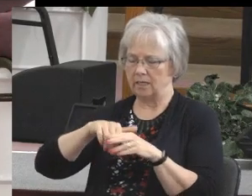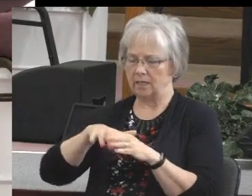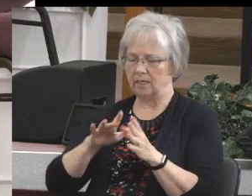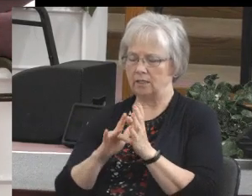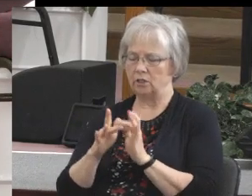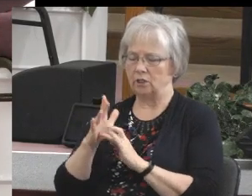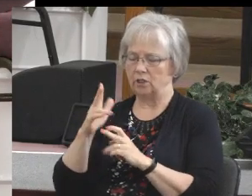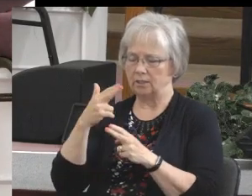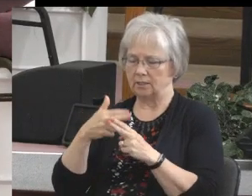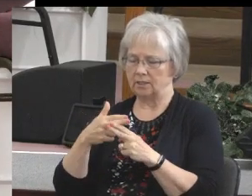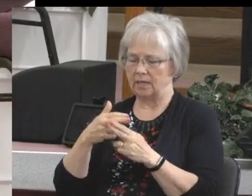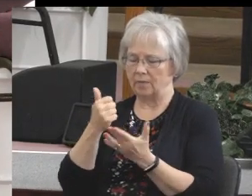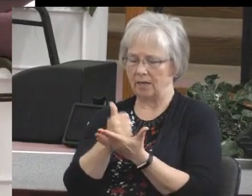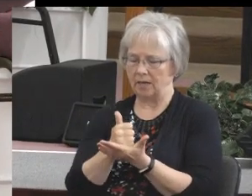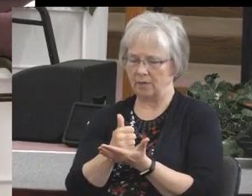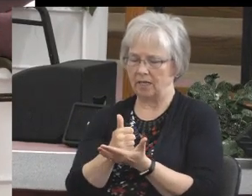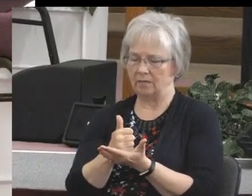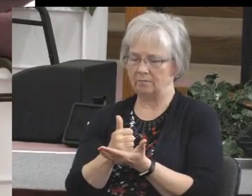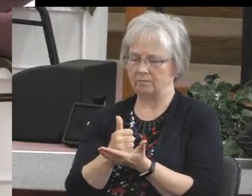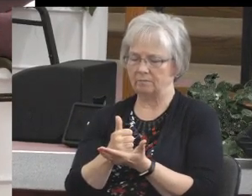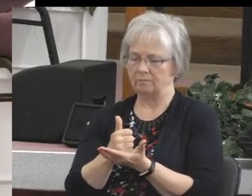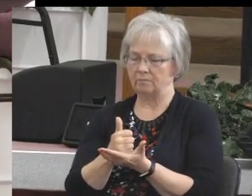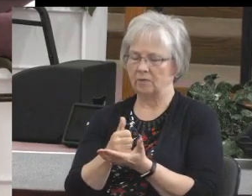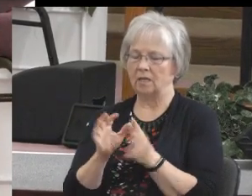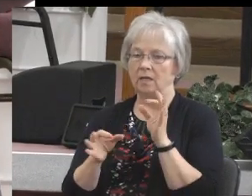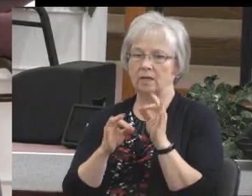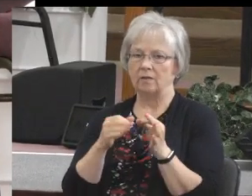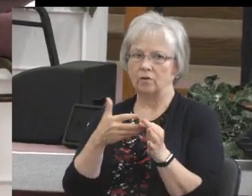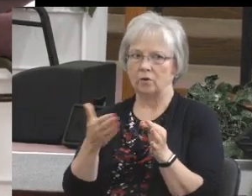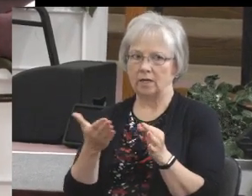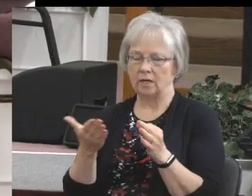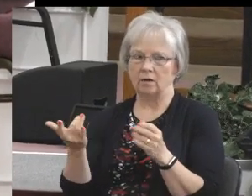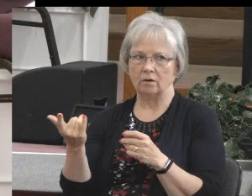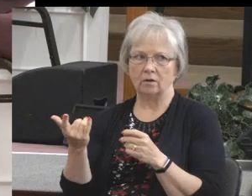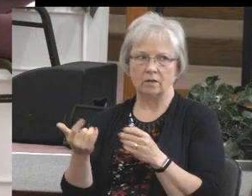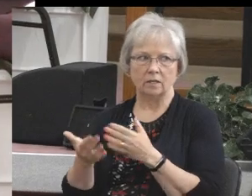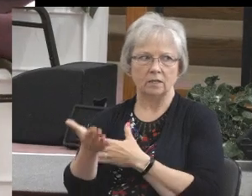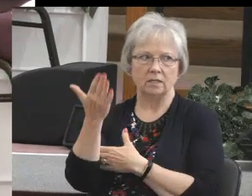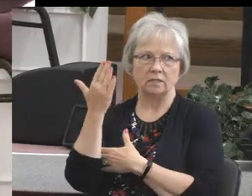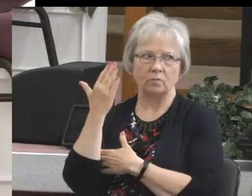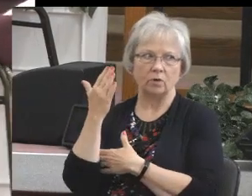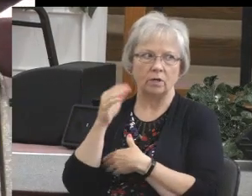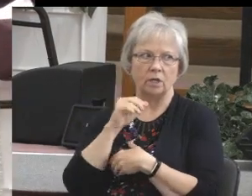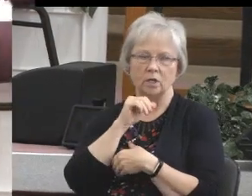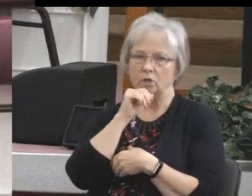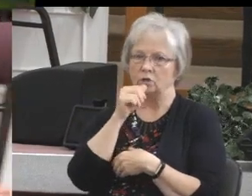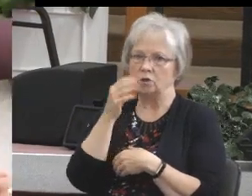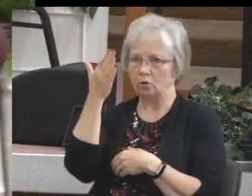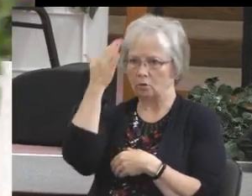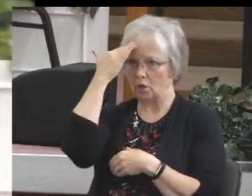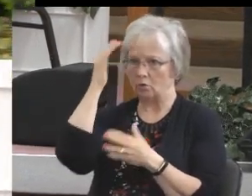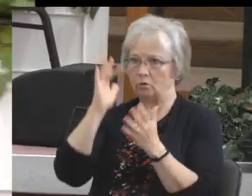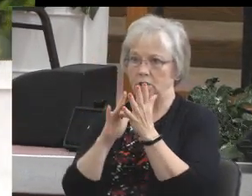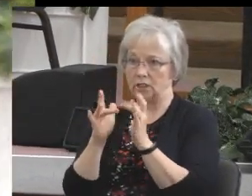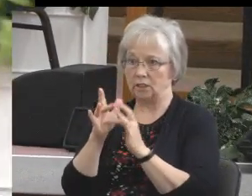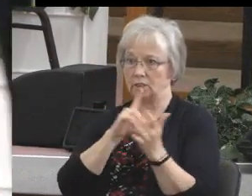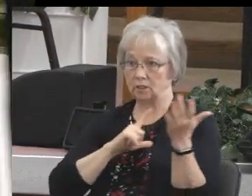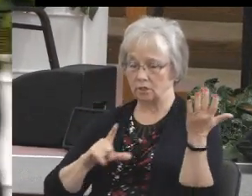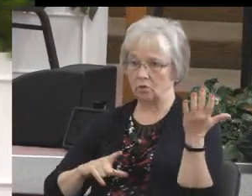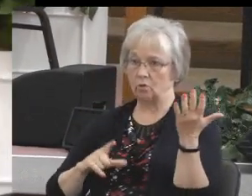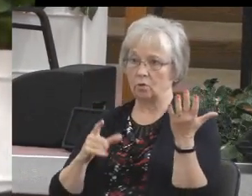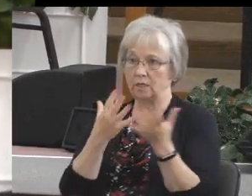name, amen. If you're here this morning and you don't know Jesus as your personal Lord and Savior, I'm going to encourage you to